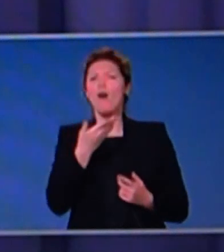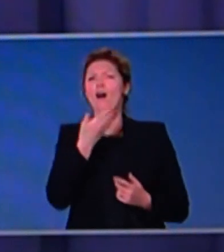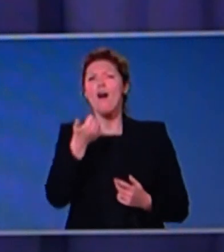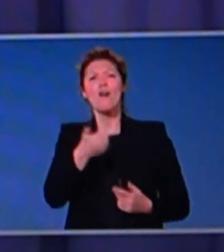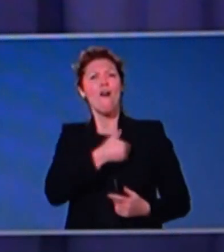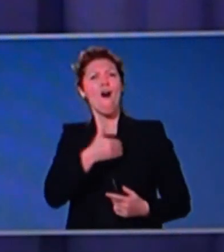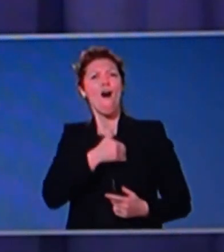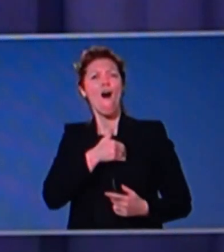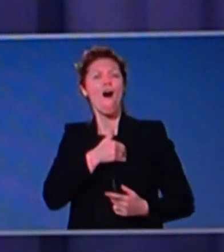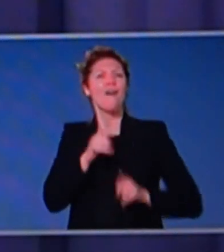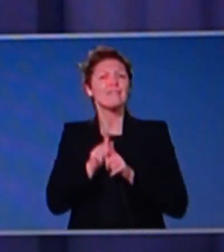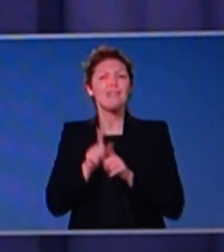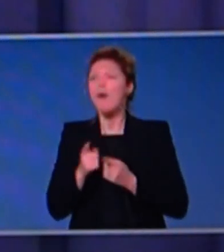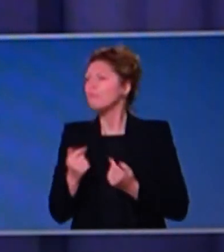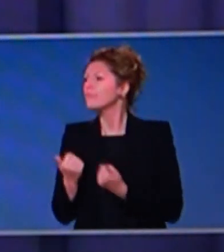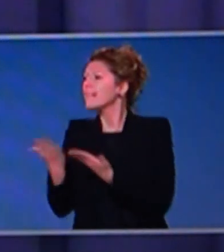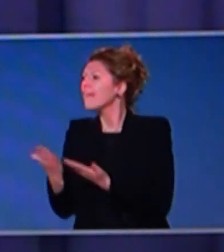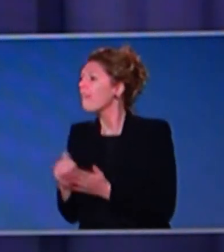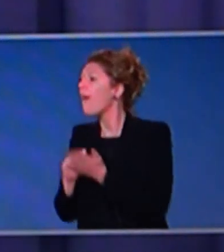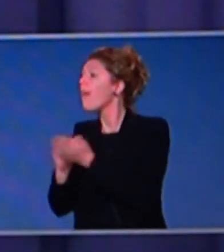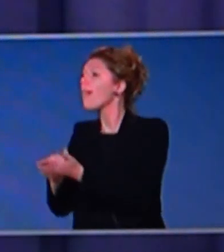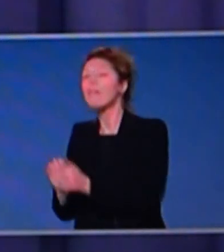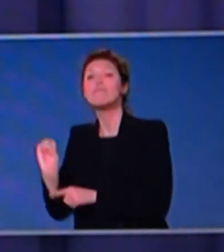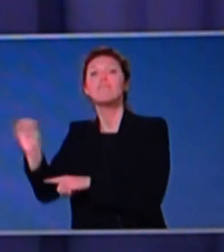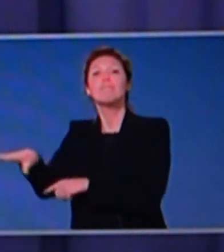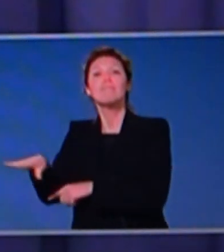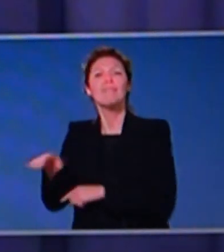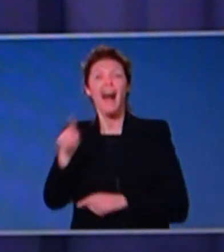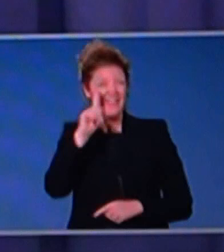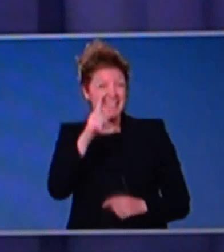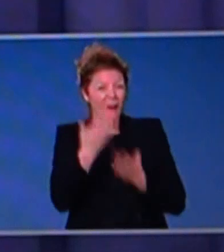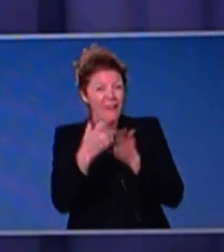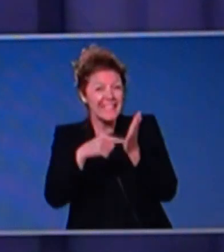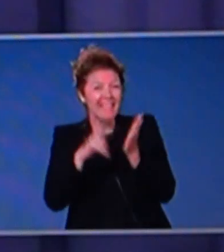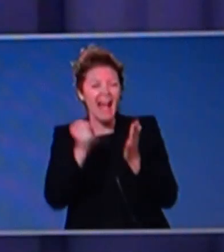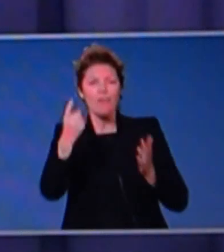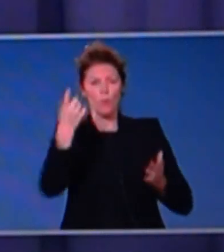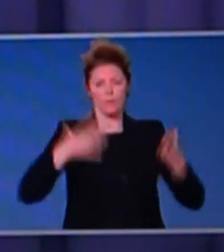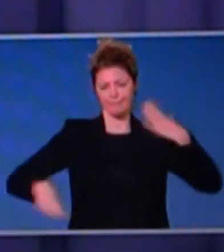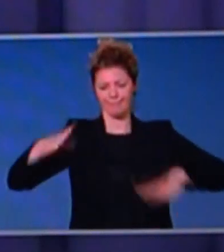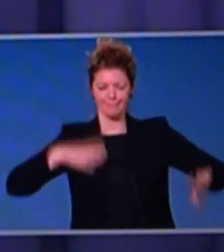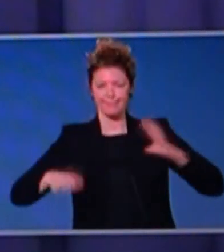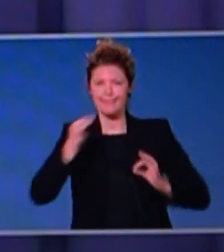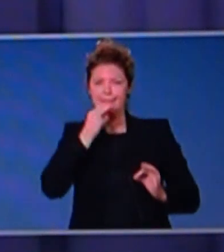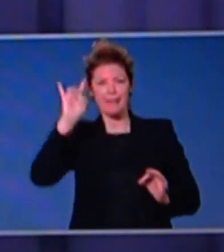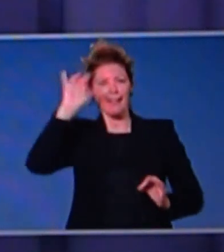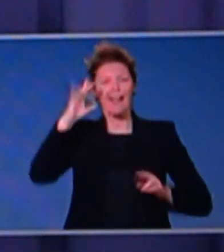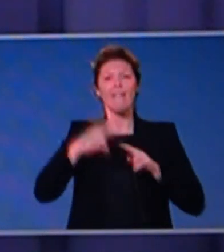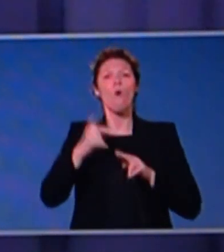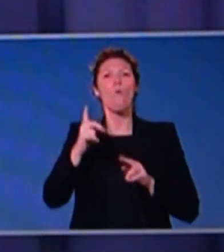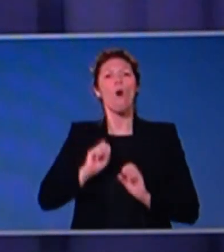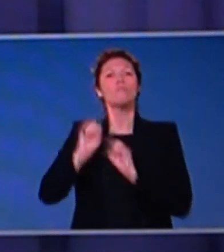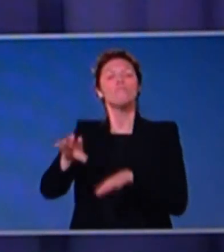think the good old Aussie spirit, I don't know if you've seen it, but the bin night, dress up for bin night, those kind of things where we're reclaiming some of